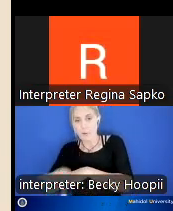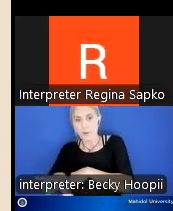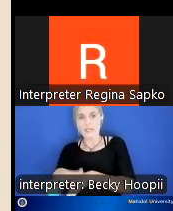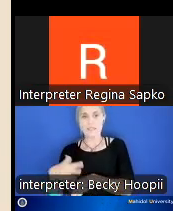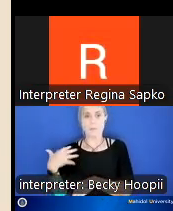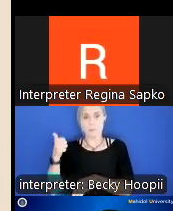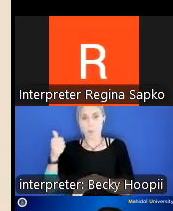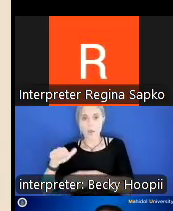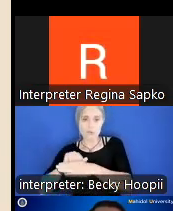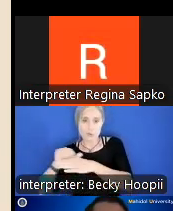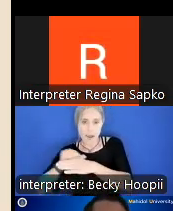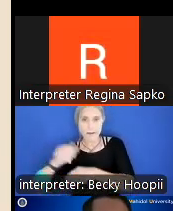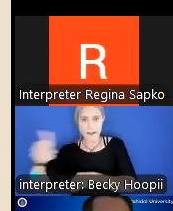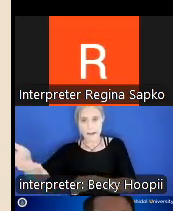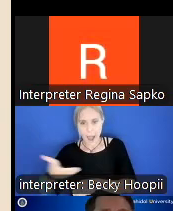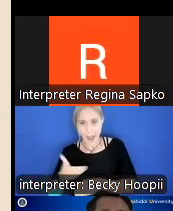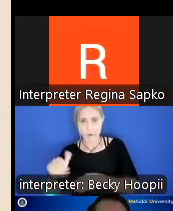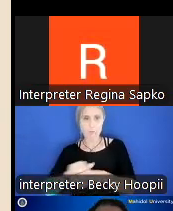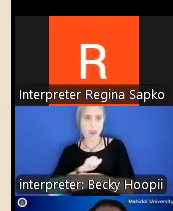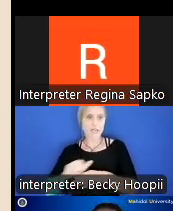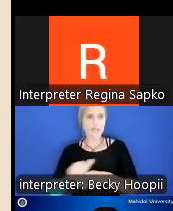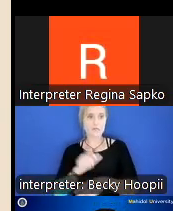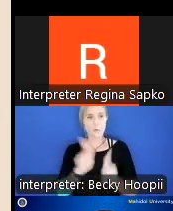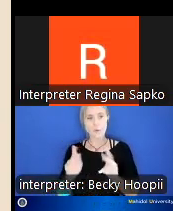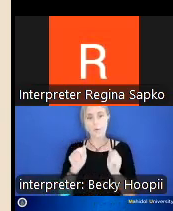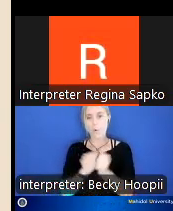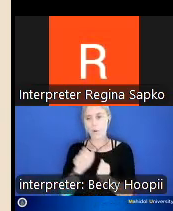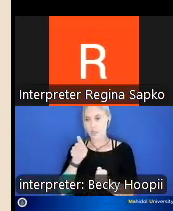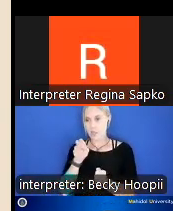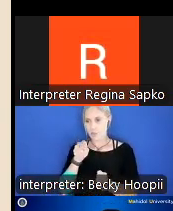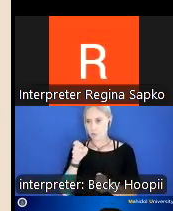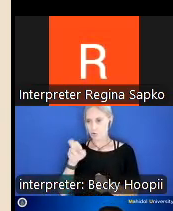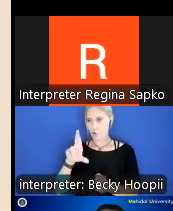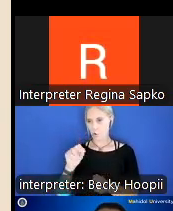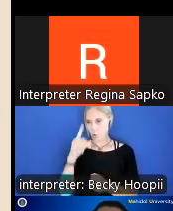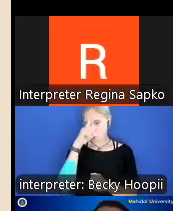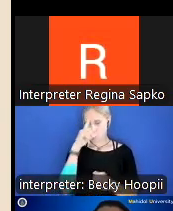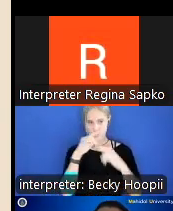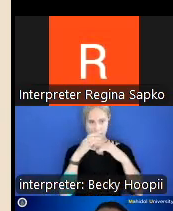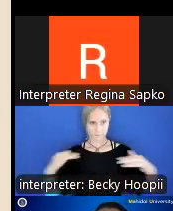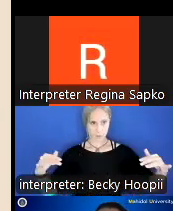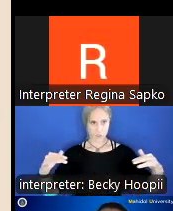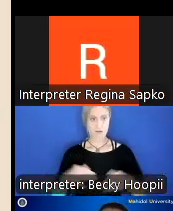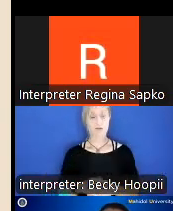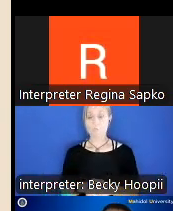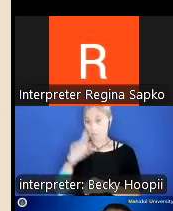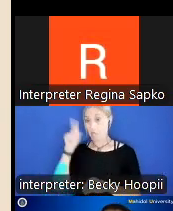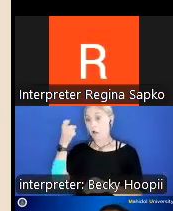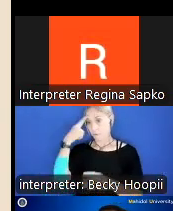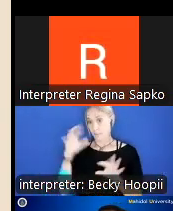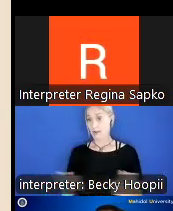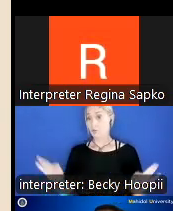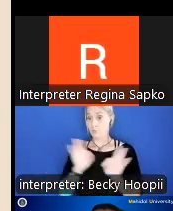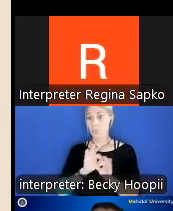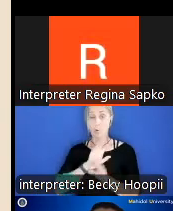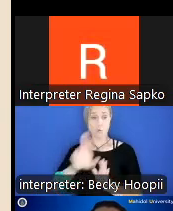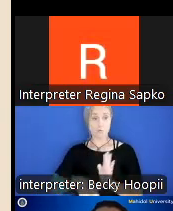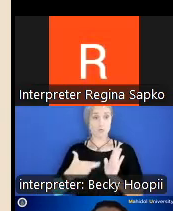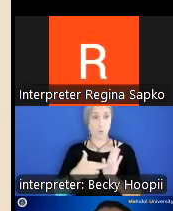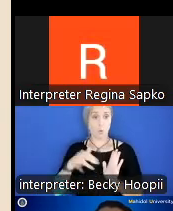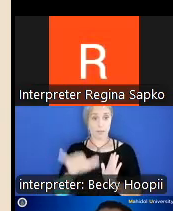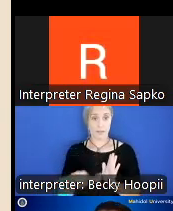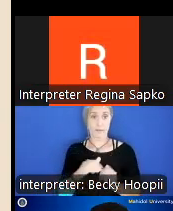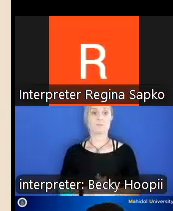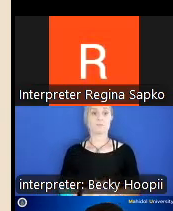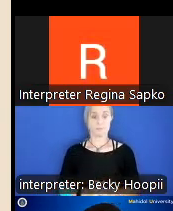for neurodivergent individual. Yes, the government policy have significant role. Not only statement